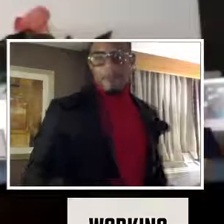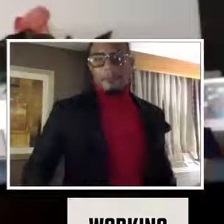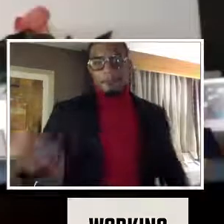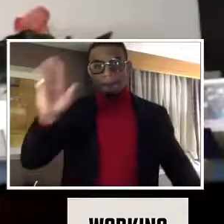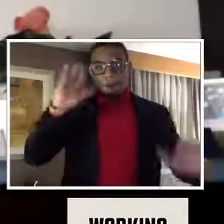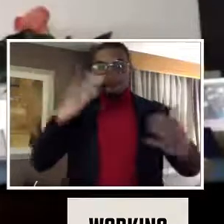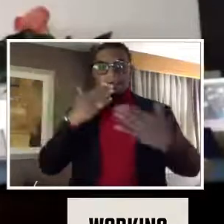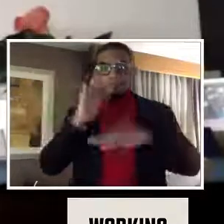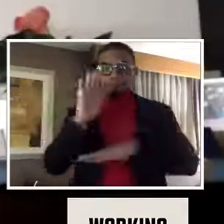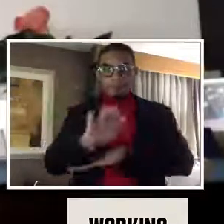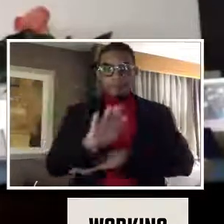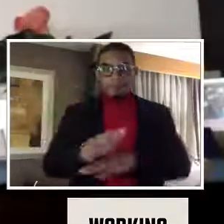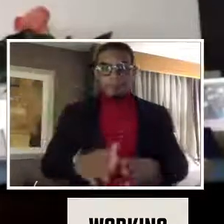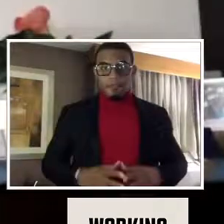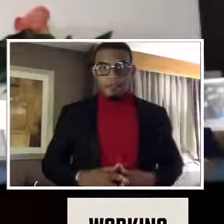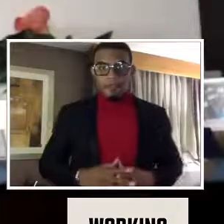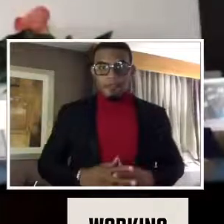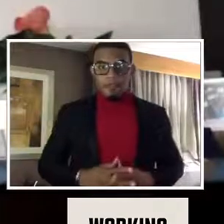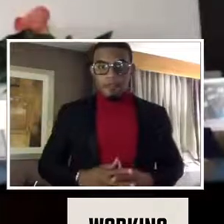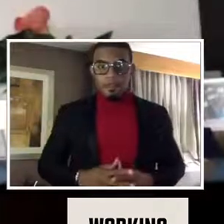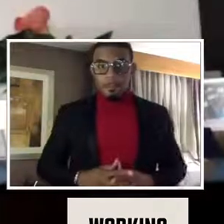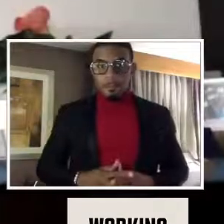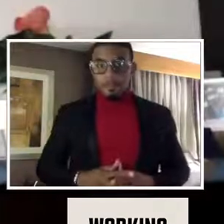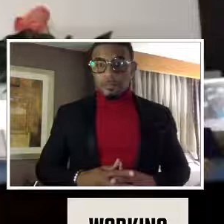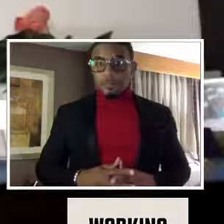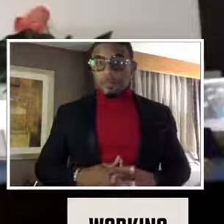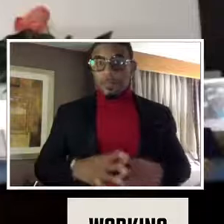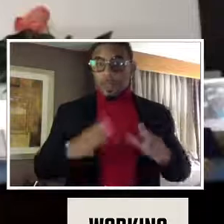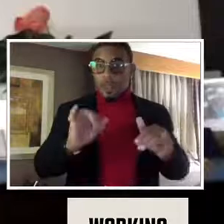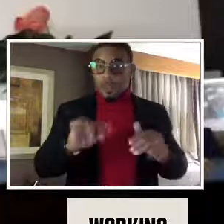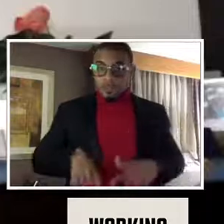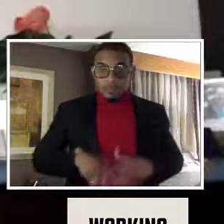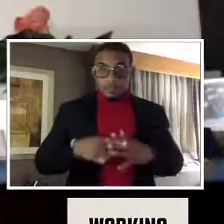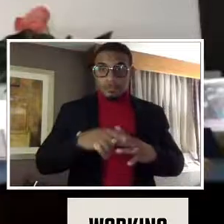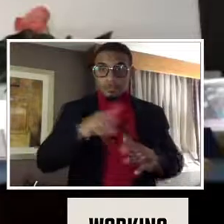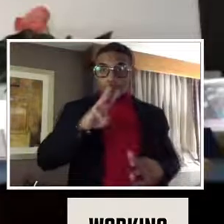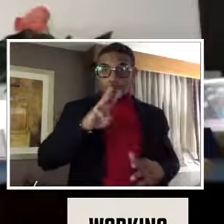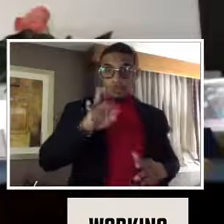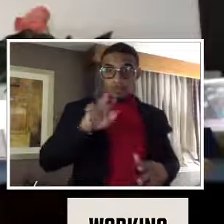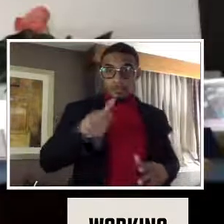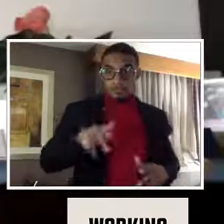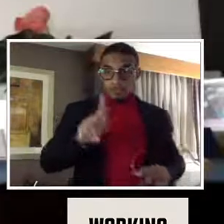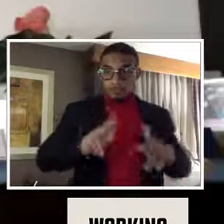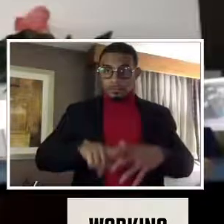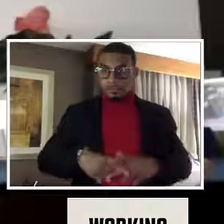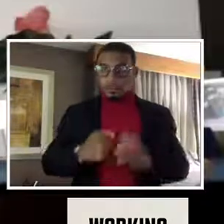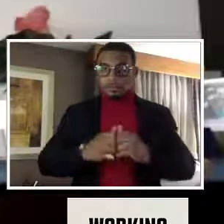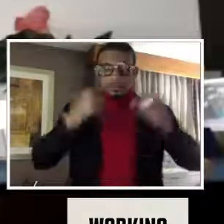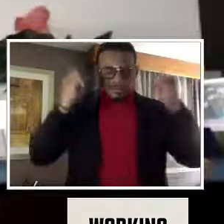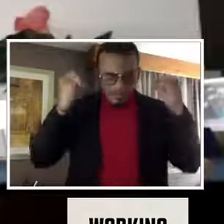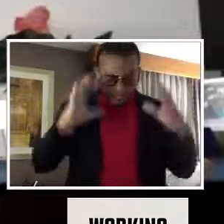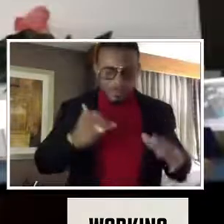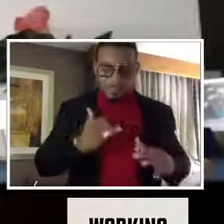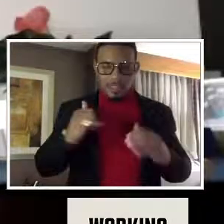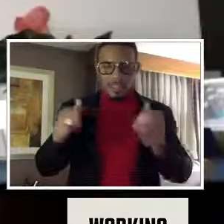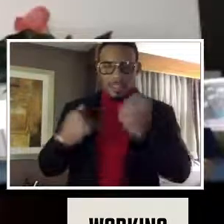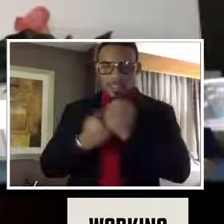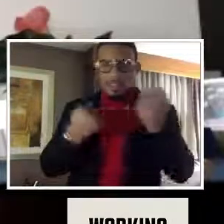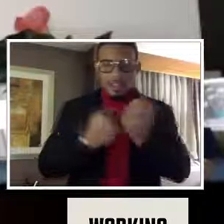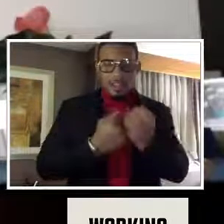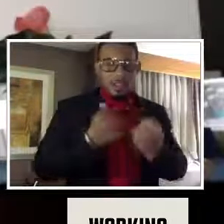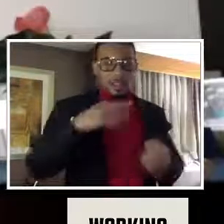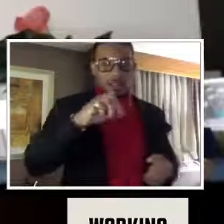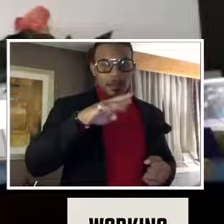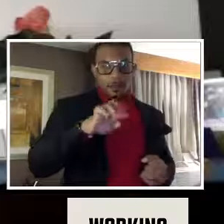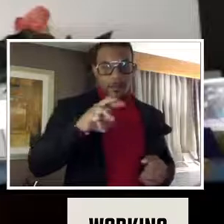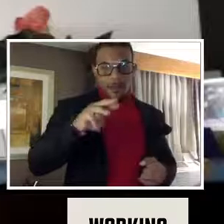Hello and good evening. Thank you for joining us tonight as we launch the WFP People's Charter with so many of our allies. I'm